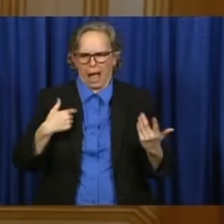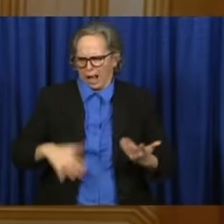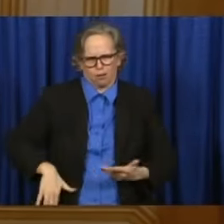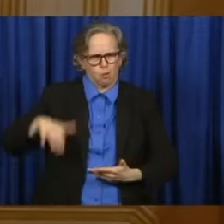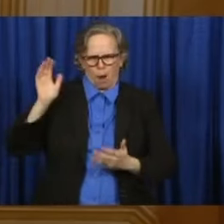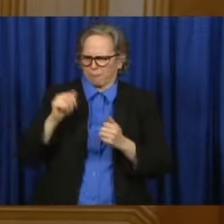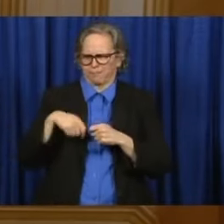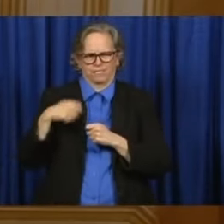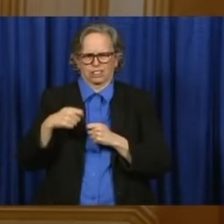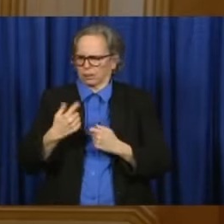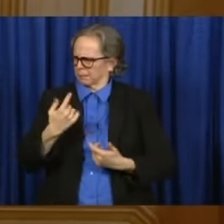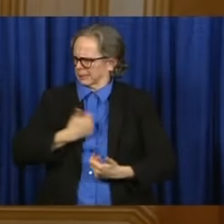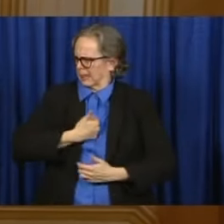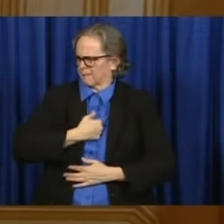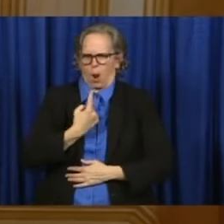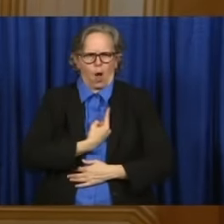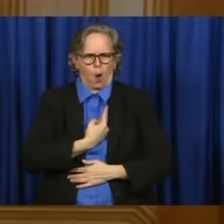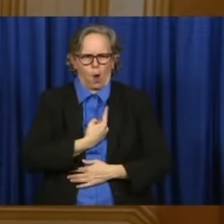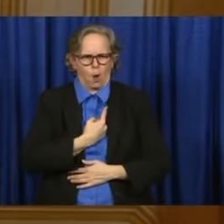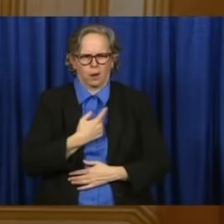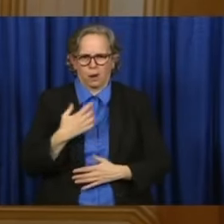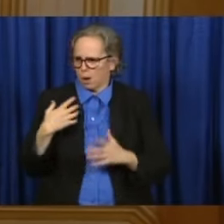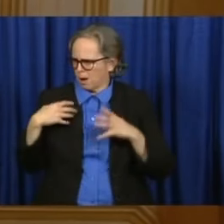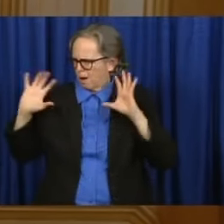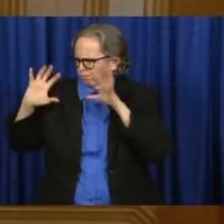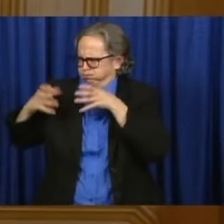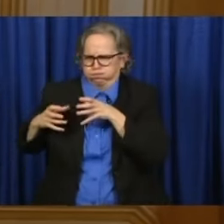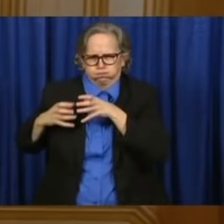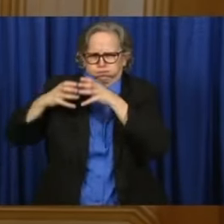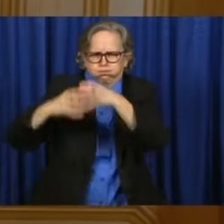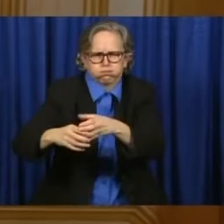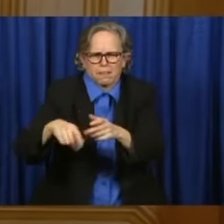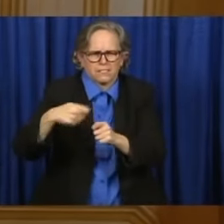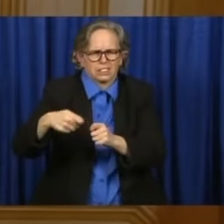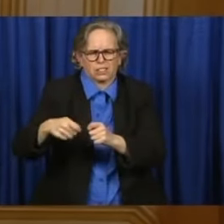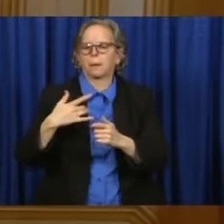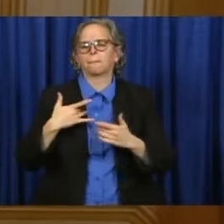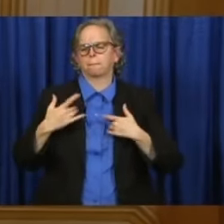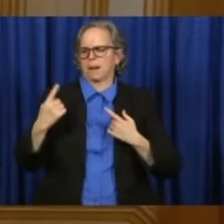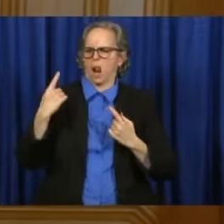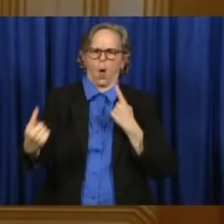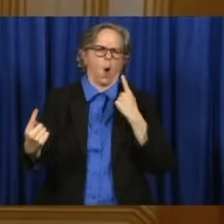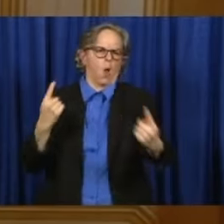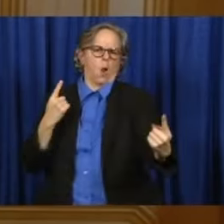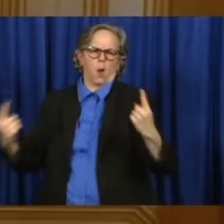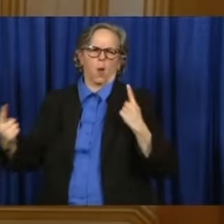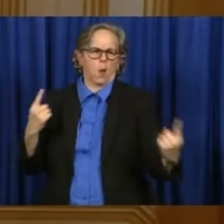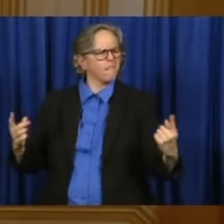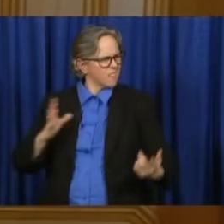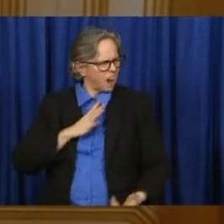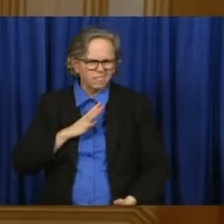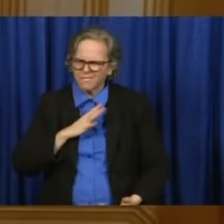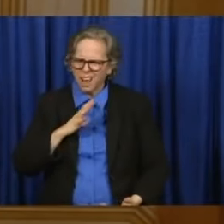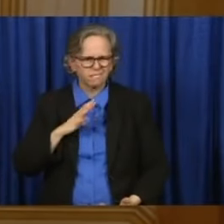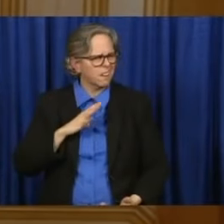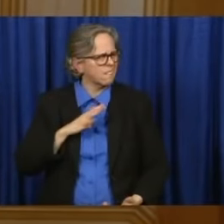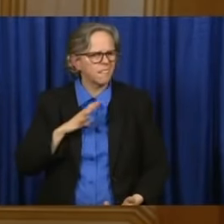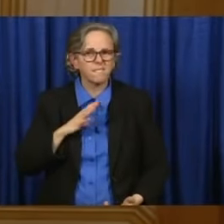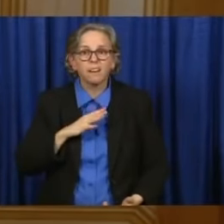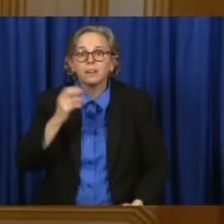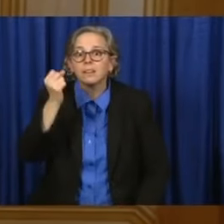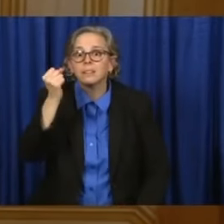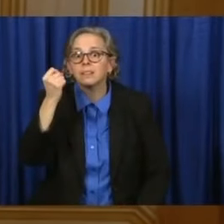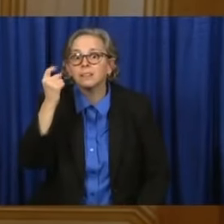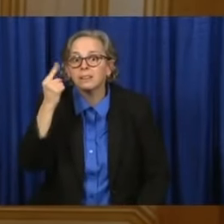and people, I think, generally try to stay away from other people when they're fishing. But there again, they would be subject to